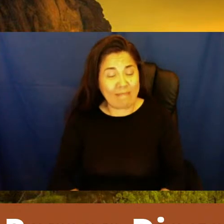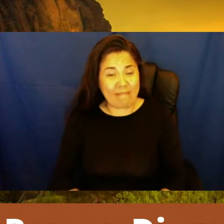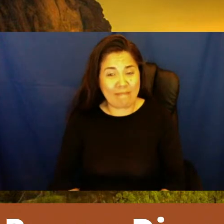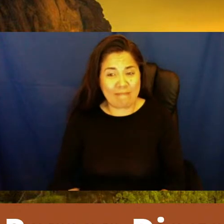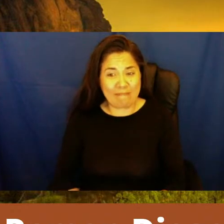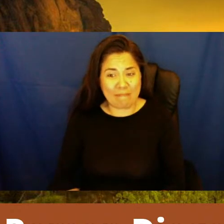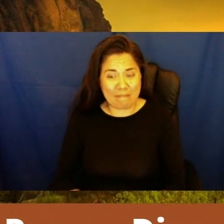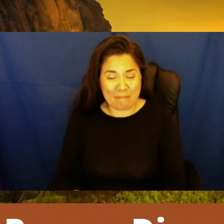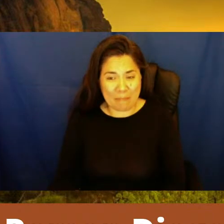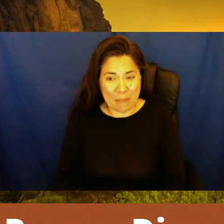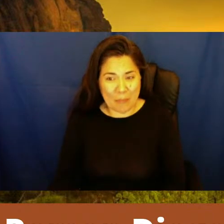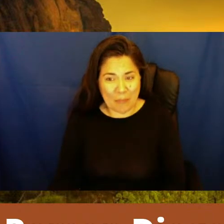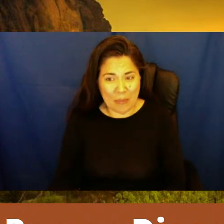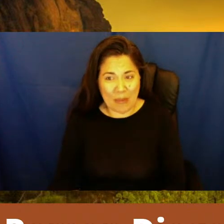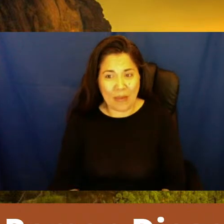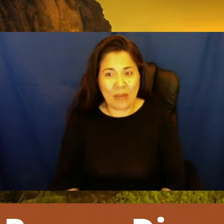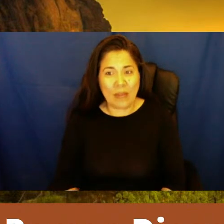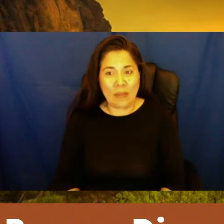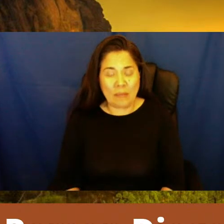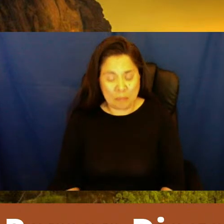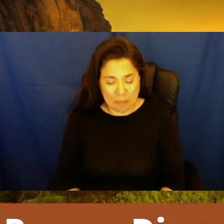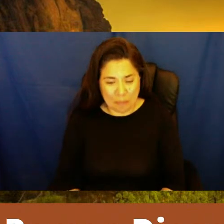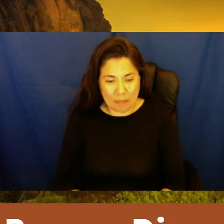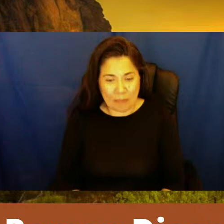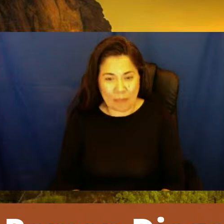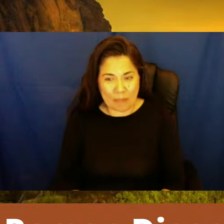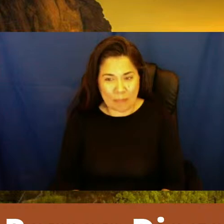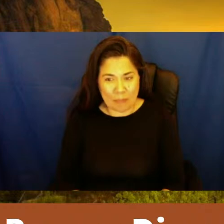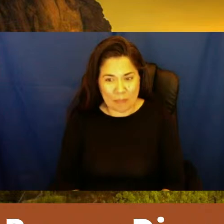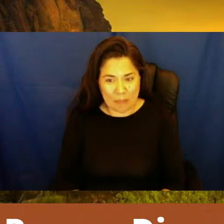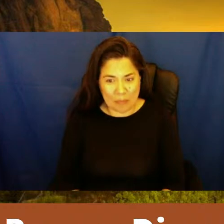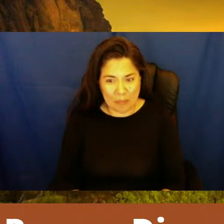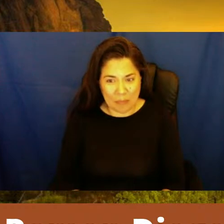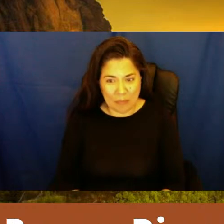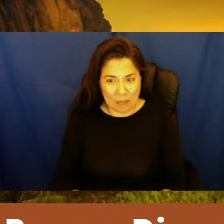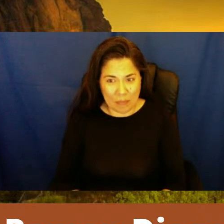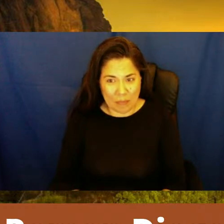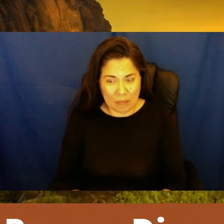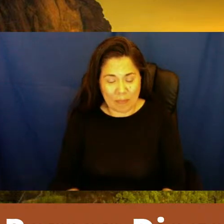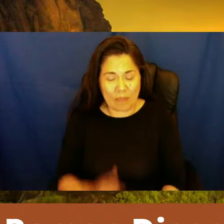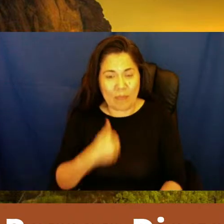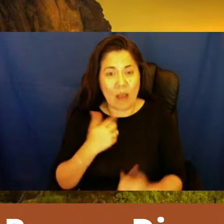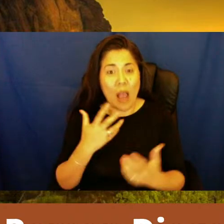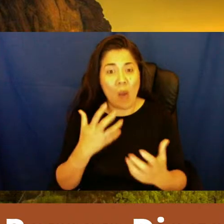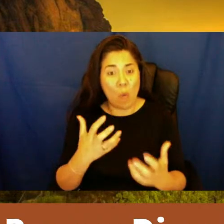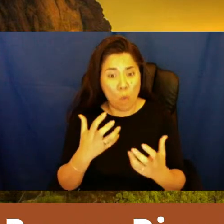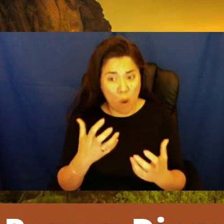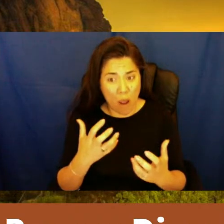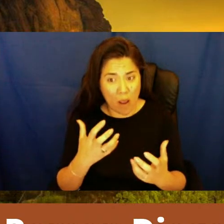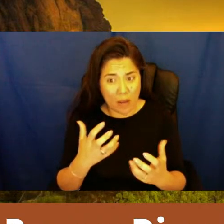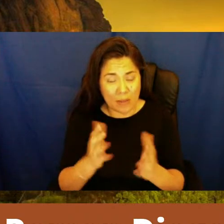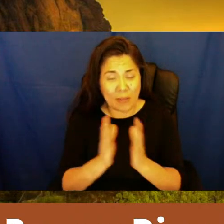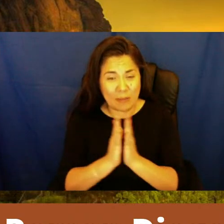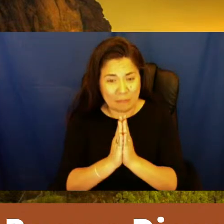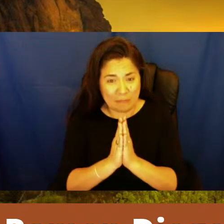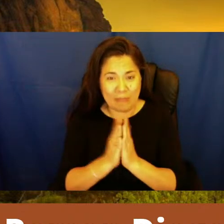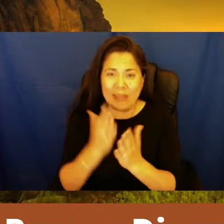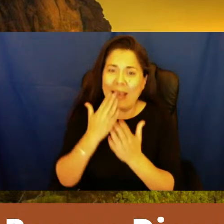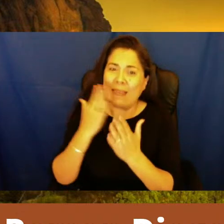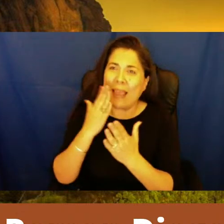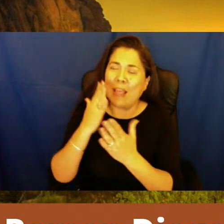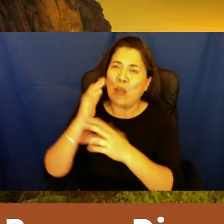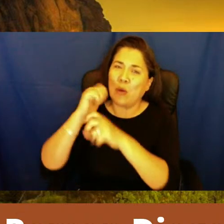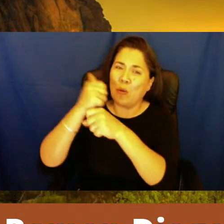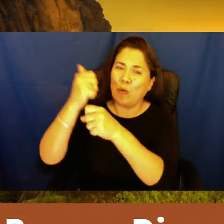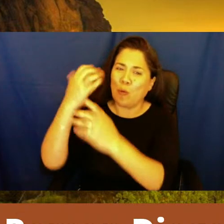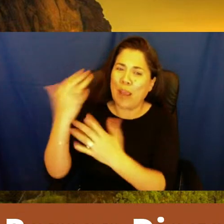just humble me here a little bit. I want to say, Nalet Sam Tamok. Thank you, Creator, today for this